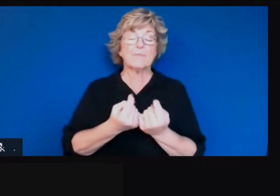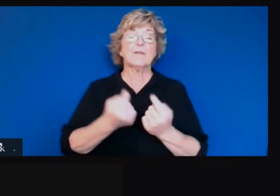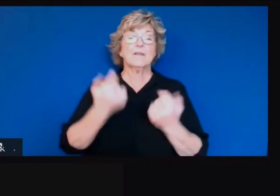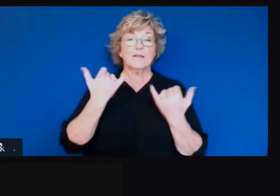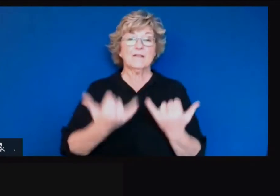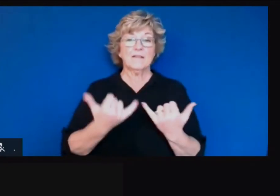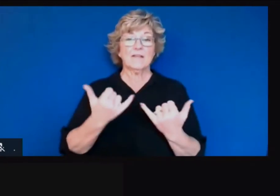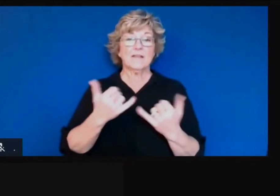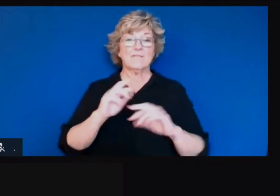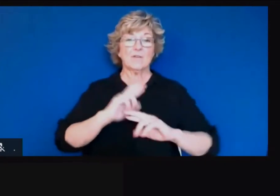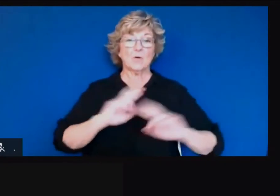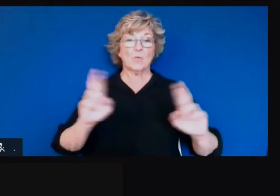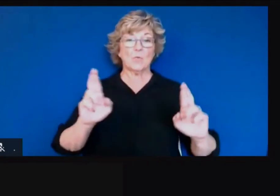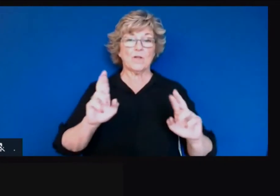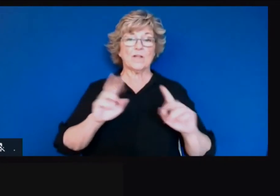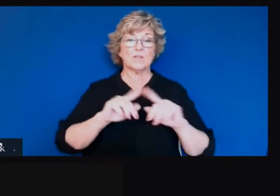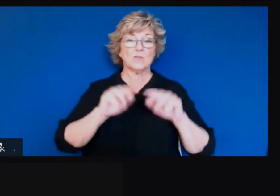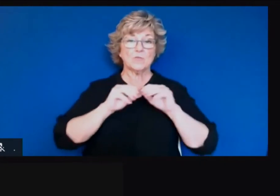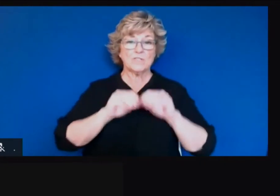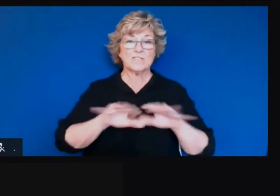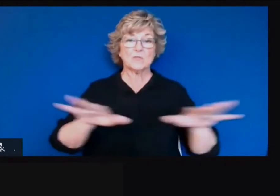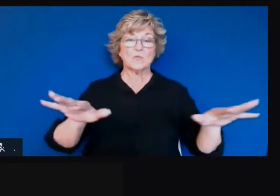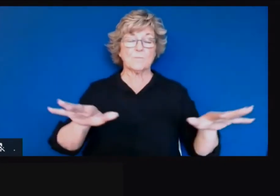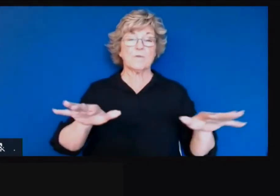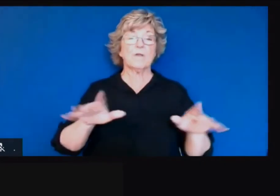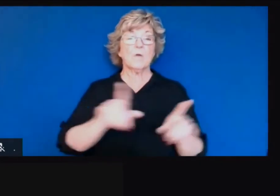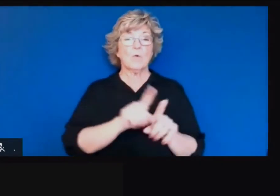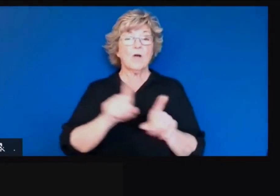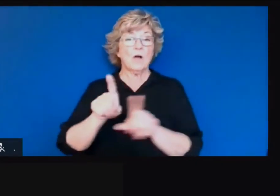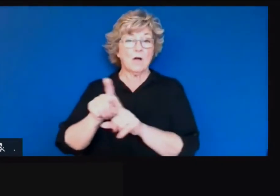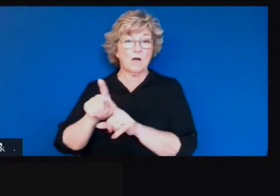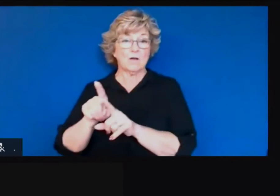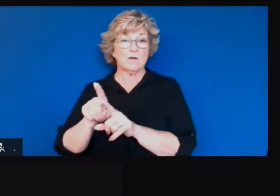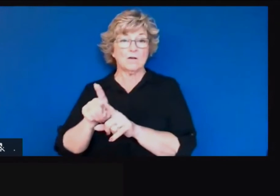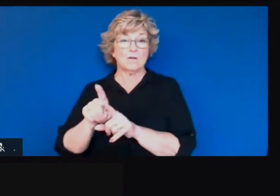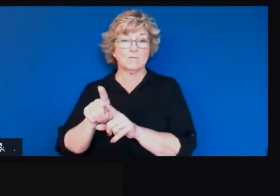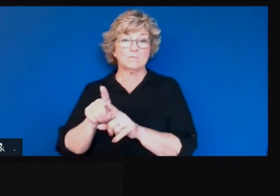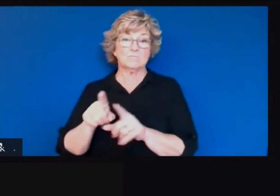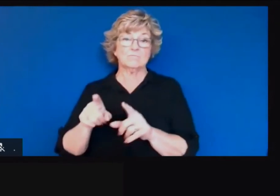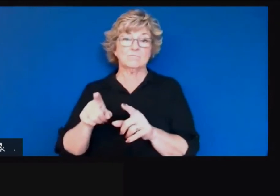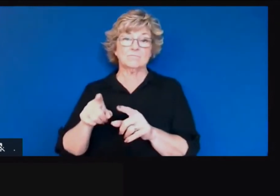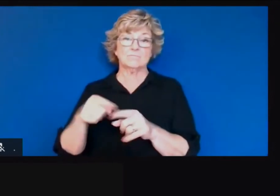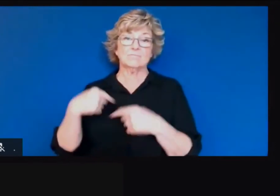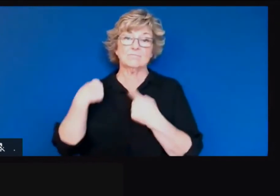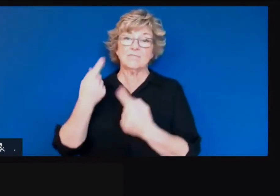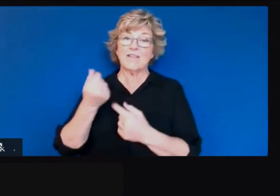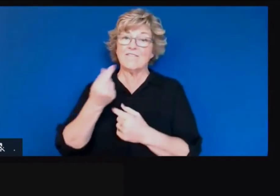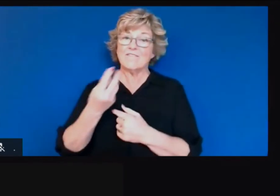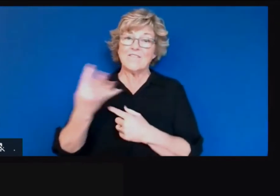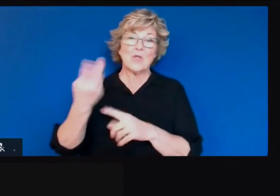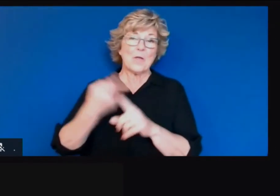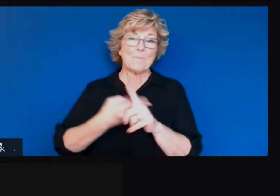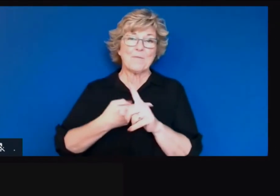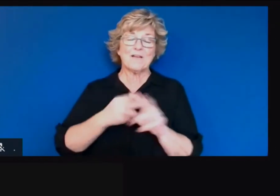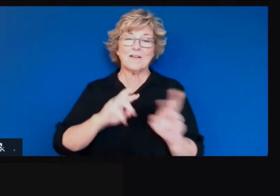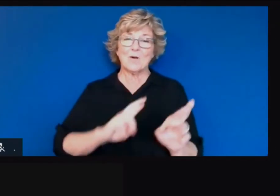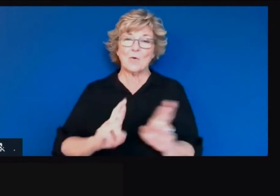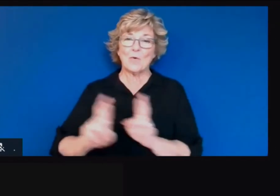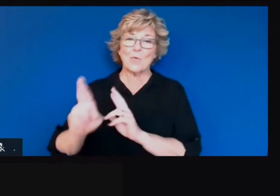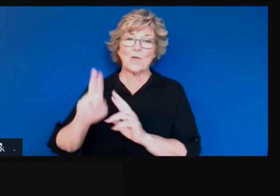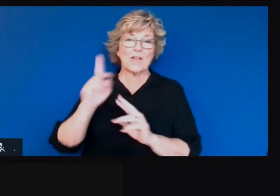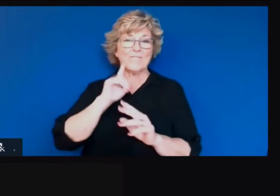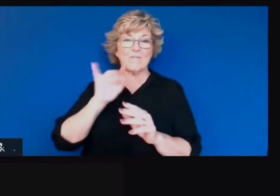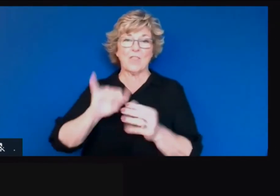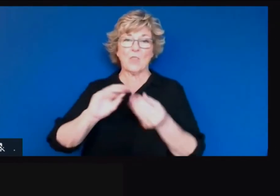have them distributed. That said, we also, over the course of the last many, many months, have been preparing for a significant surge